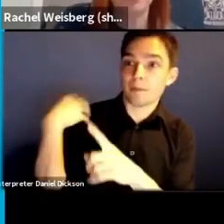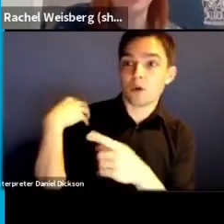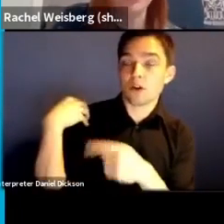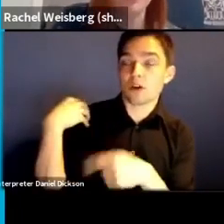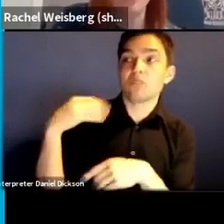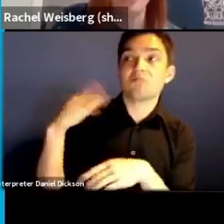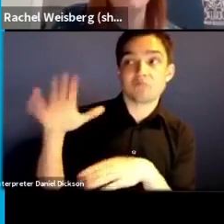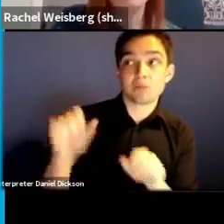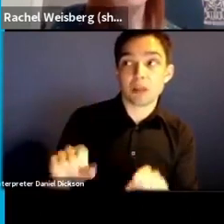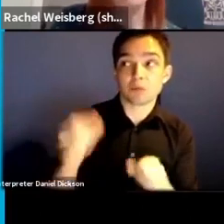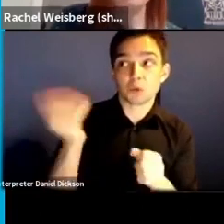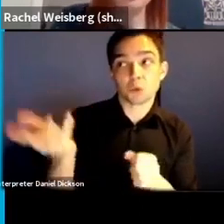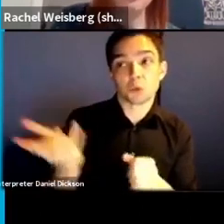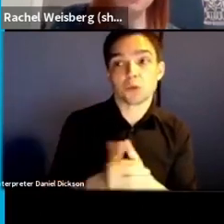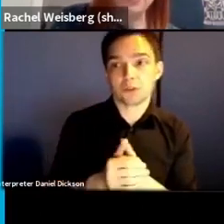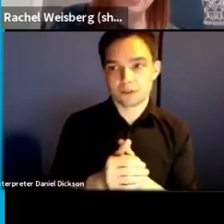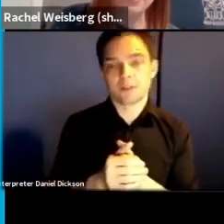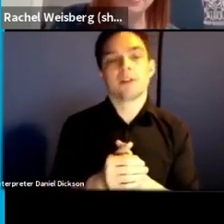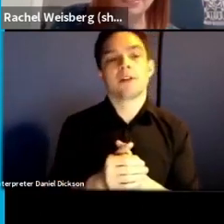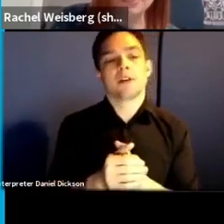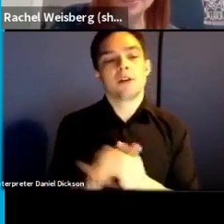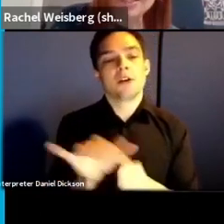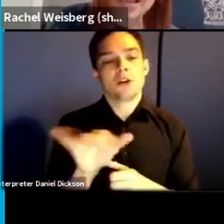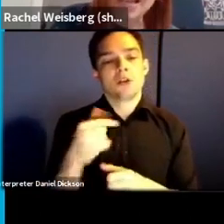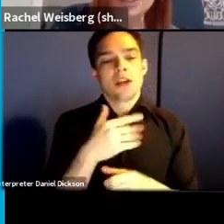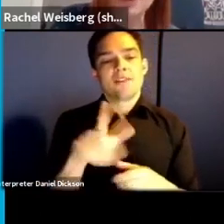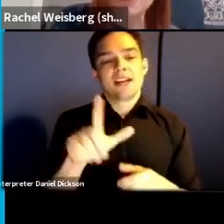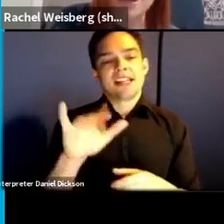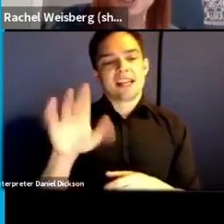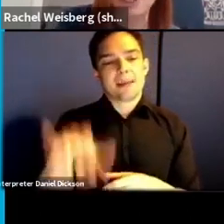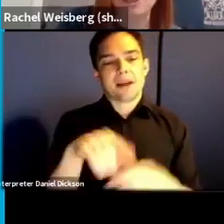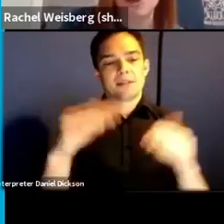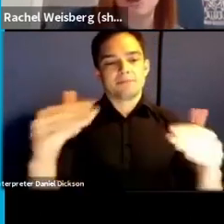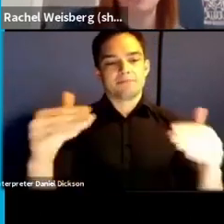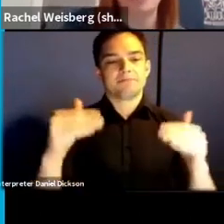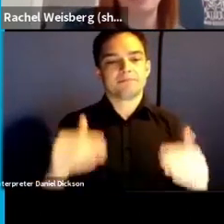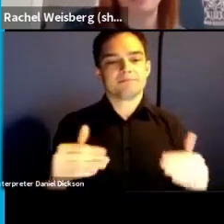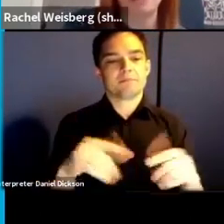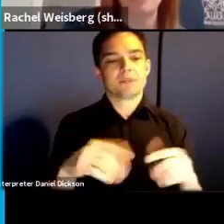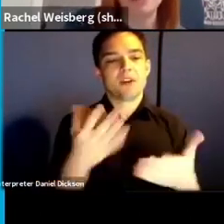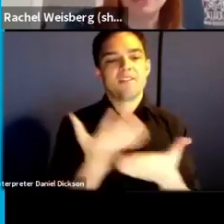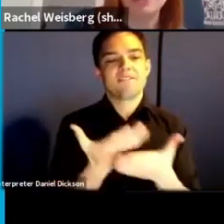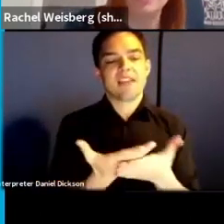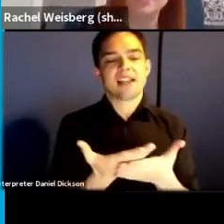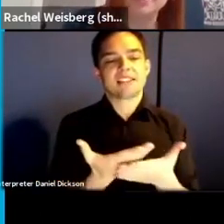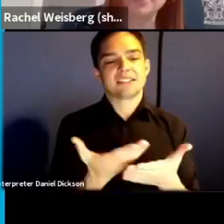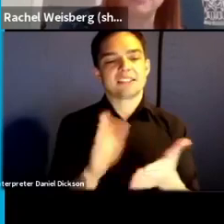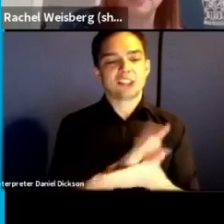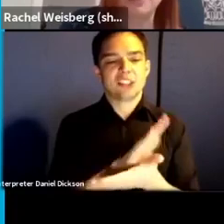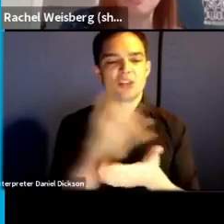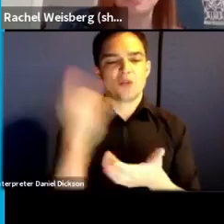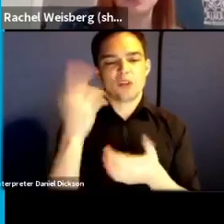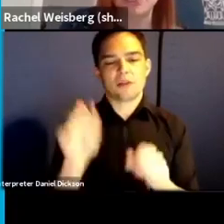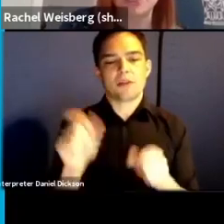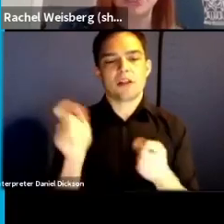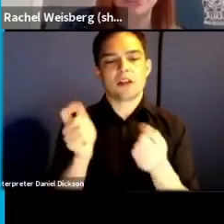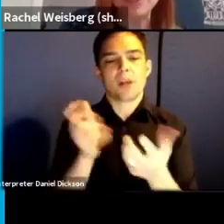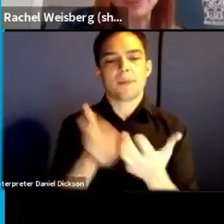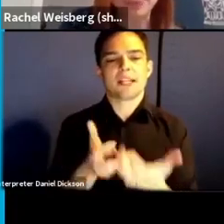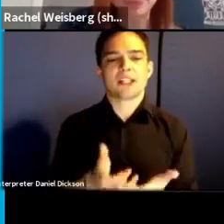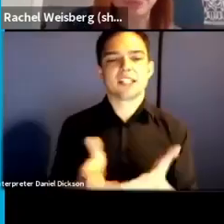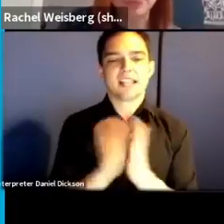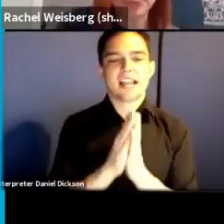do. We also have a link at the bottom of this slide to a fact sheet about reasonable accommodations and asking for them and